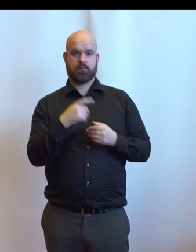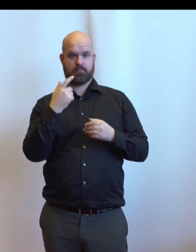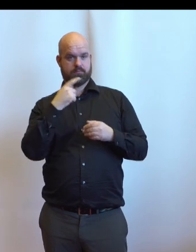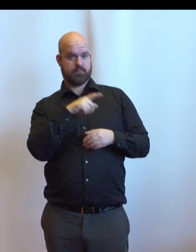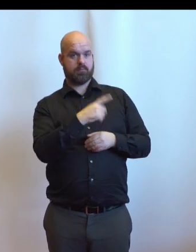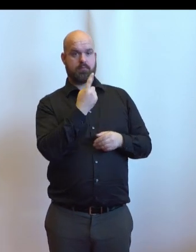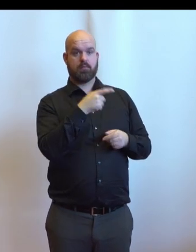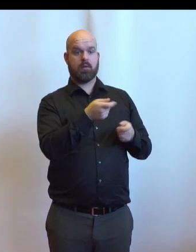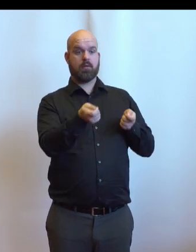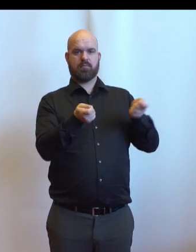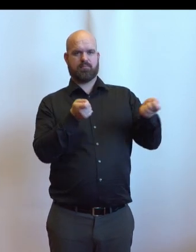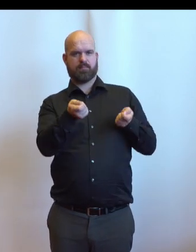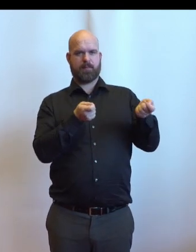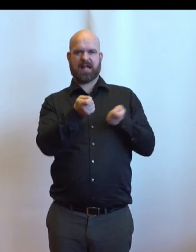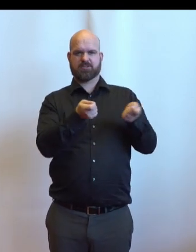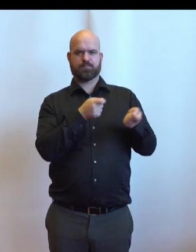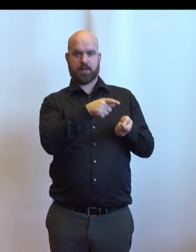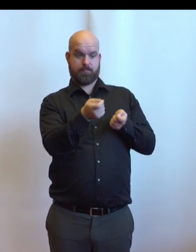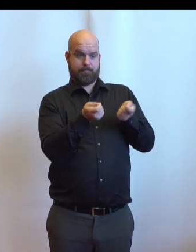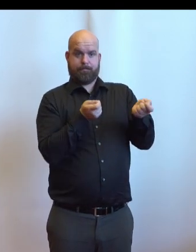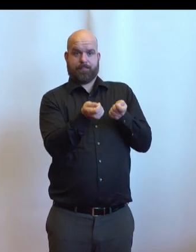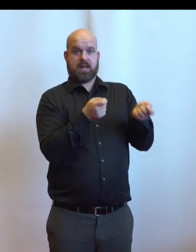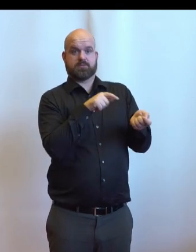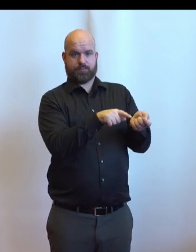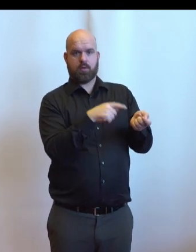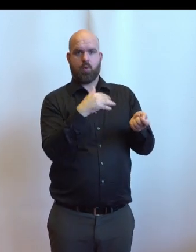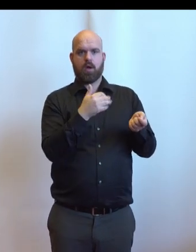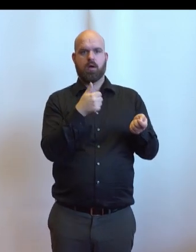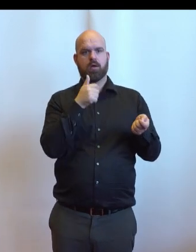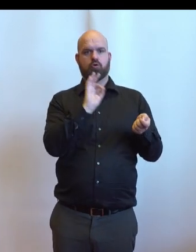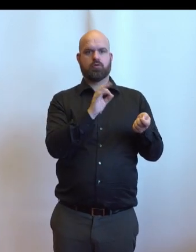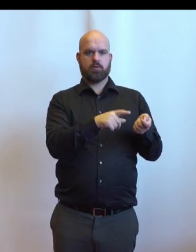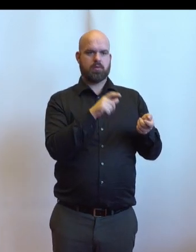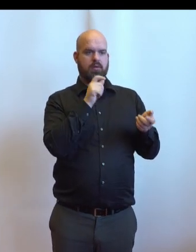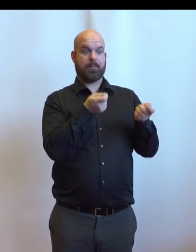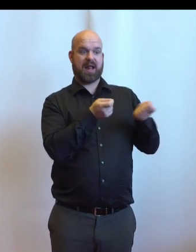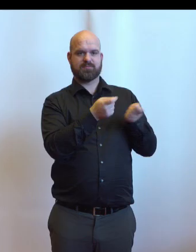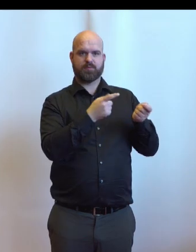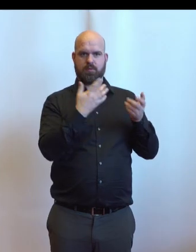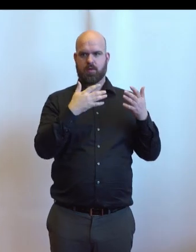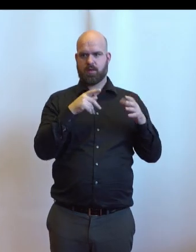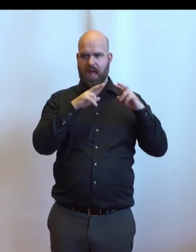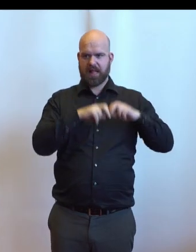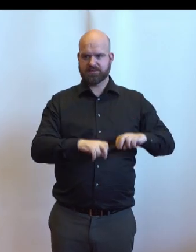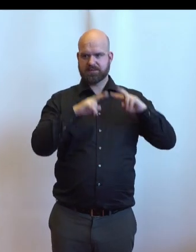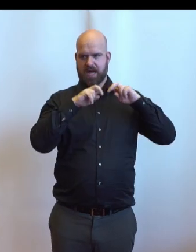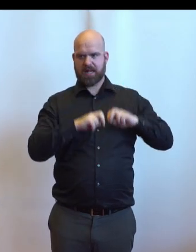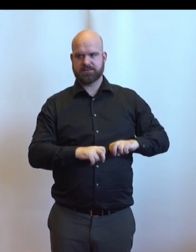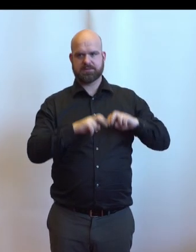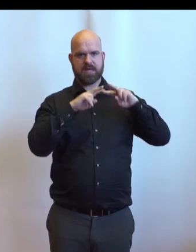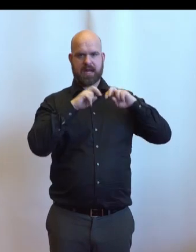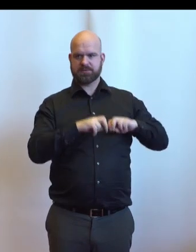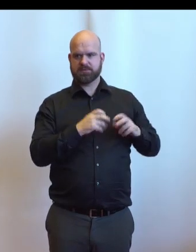that management like analyst-based studies, they always like to buy into what the big analyst houses are saying, this would be a good one to take. Next slide,